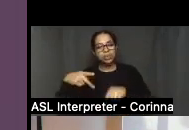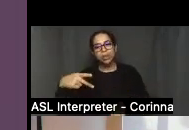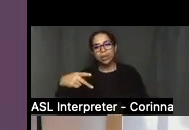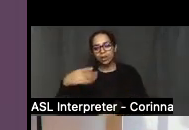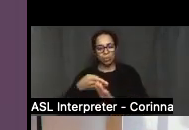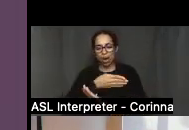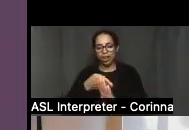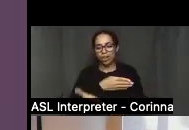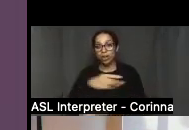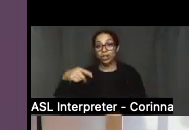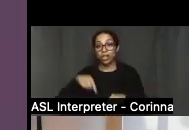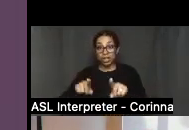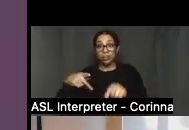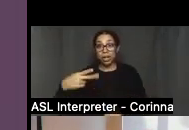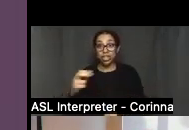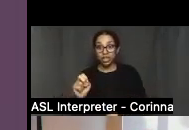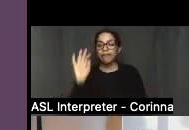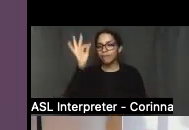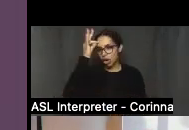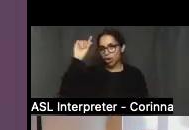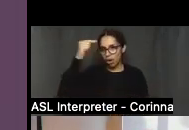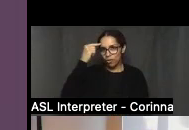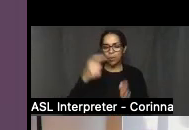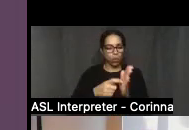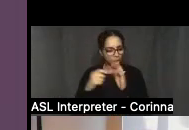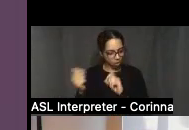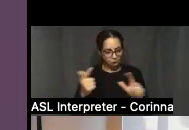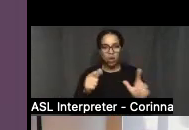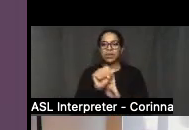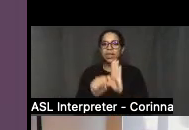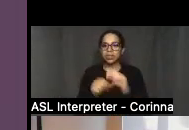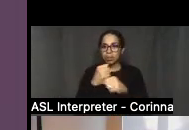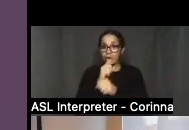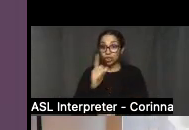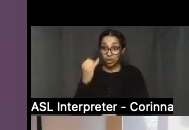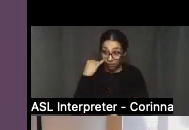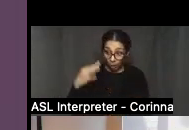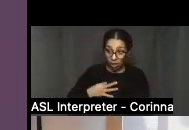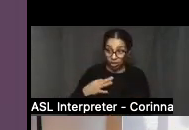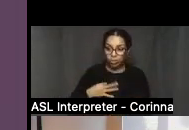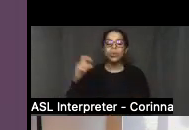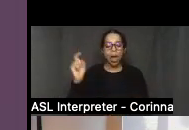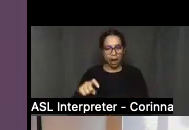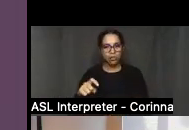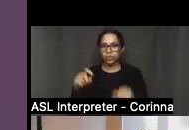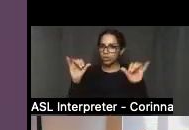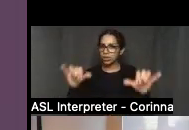government required all states to keep everyone enrolled in Medicaid who were eligible and had gained coverage during that time period. So you